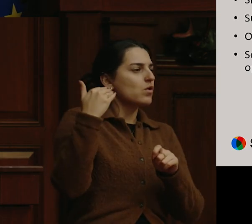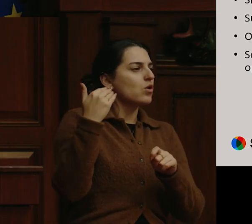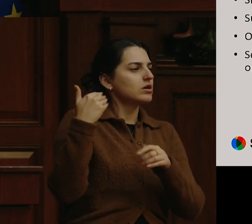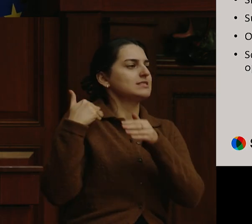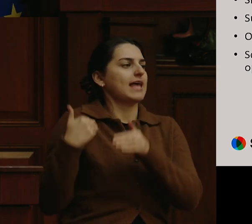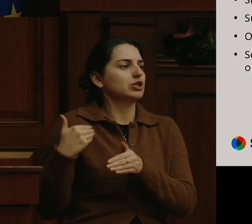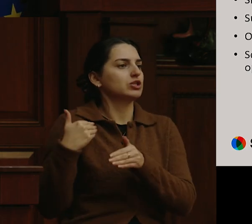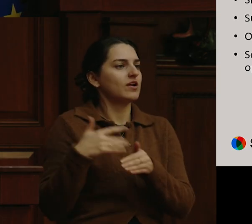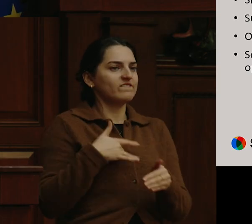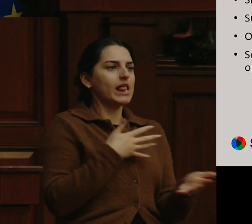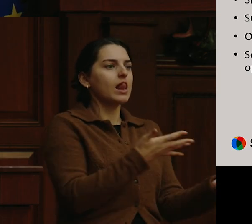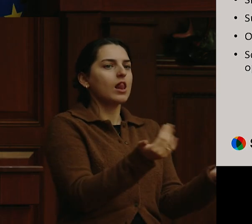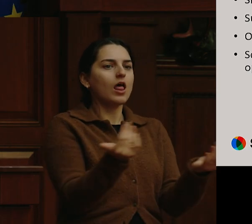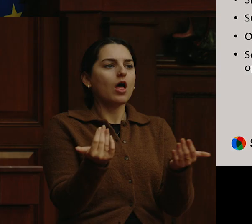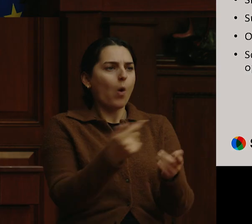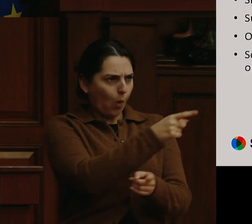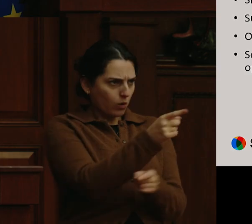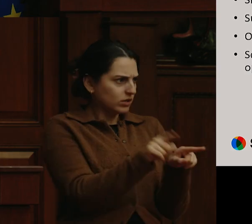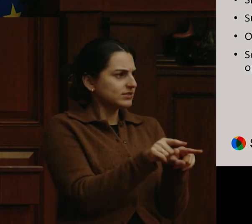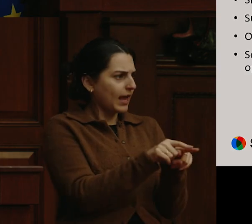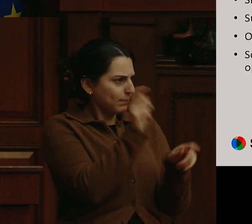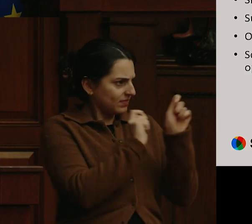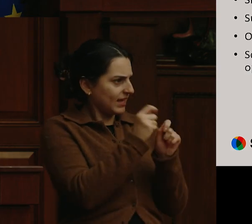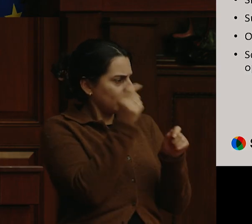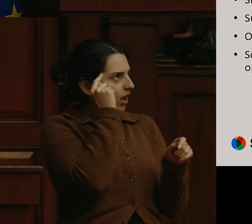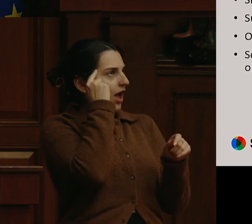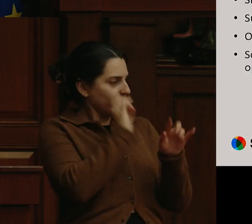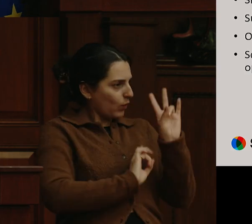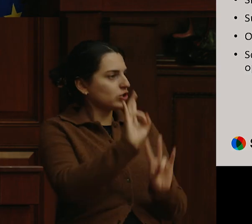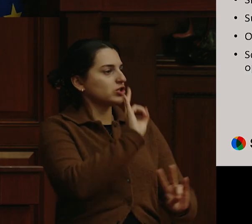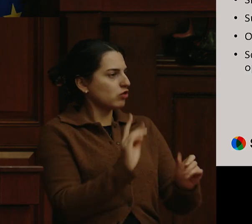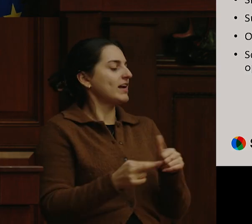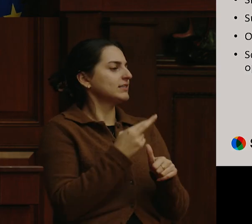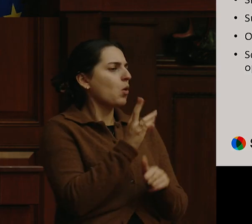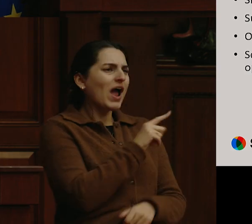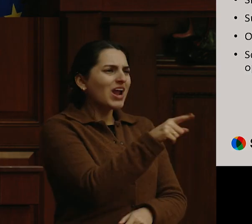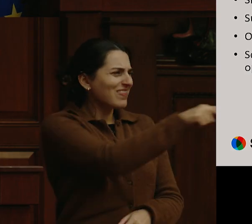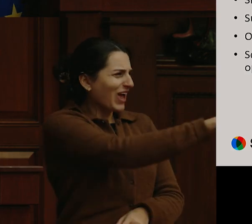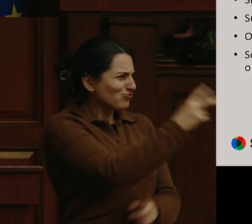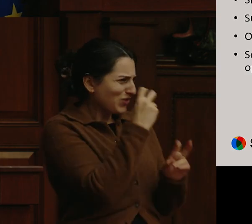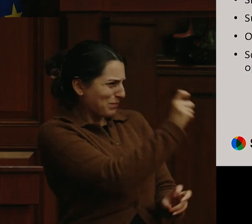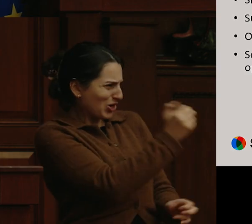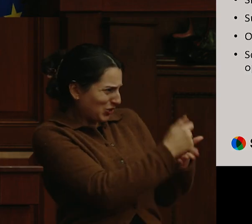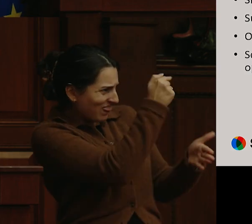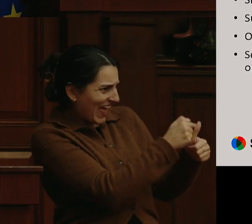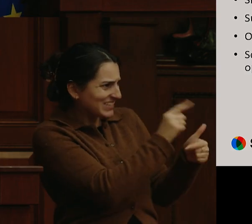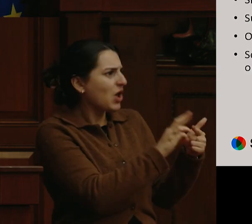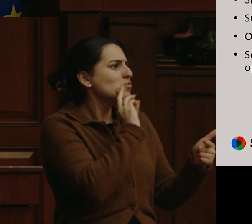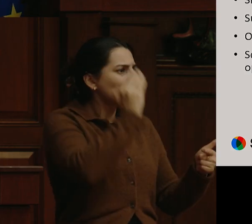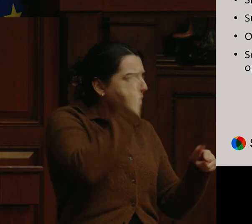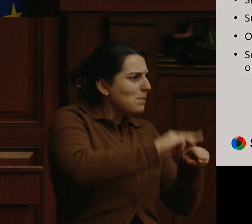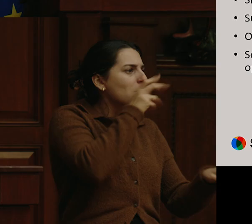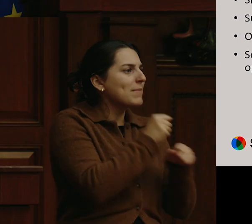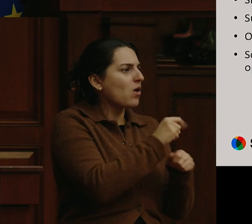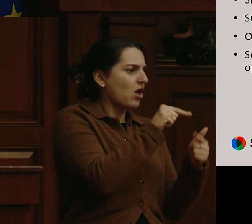session we got a sense of you are thinking about these questions already, why don't researchers study this? I wish more could be known about